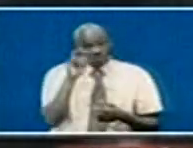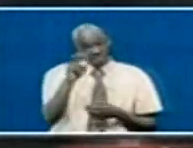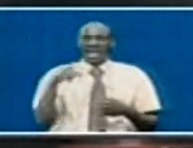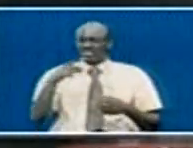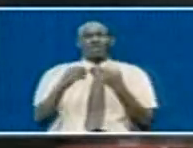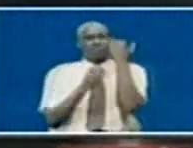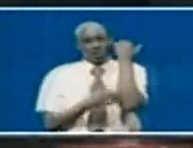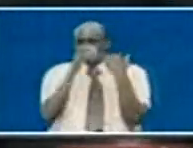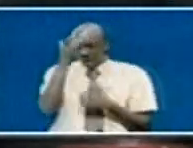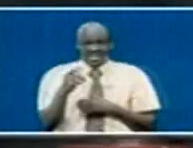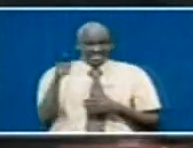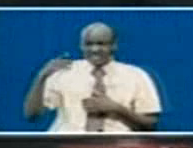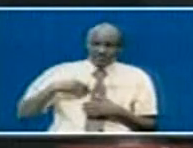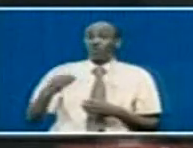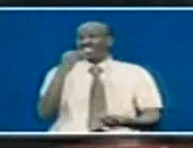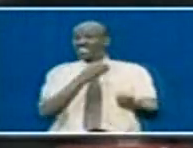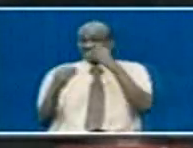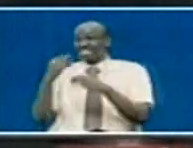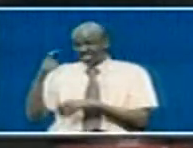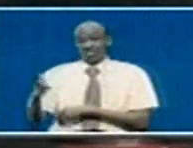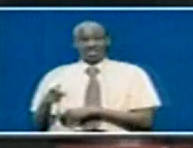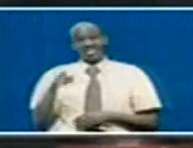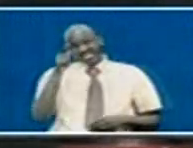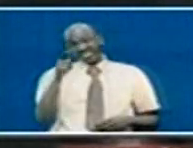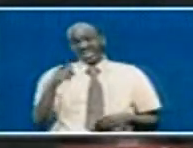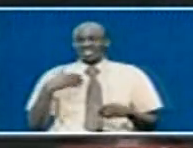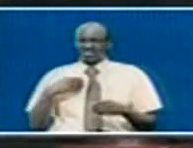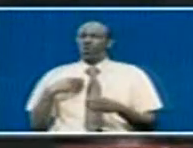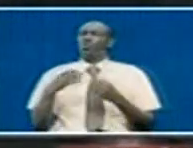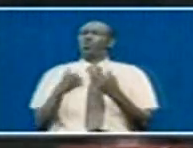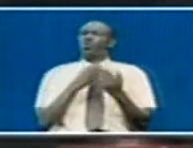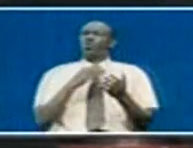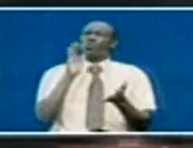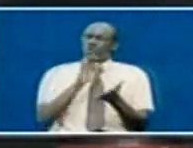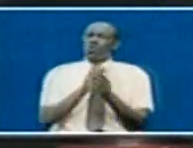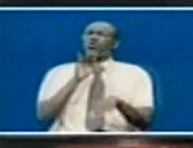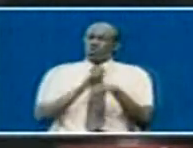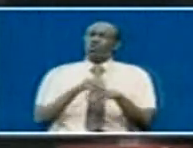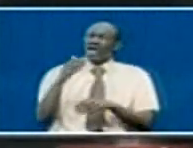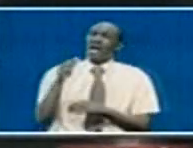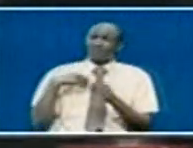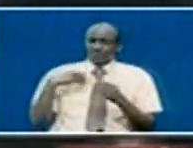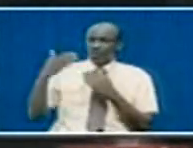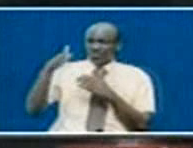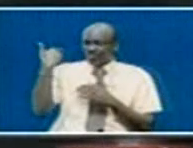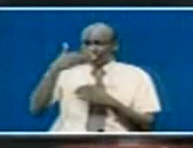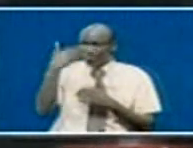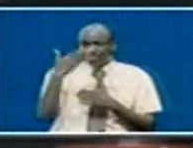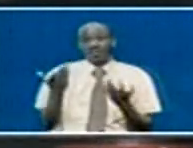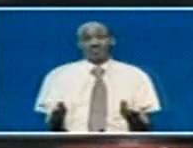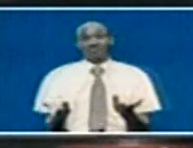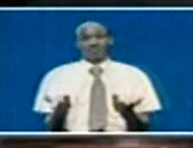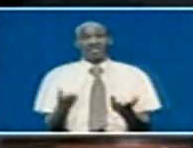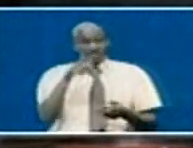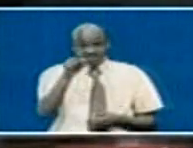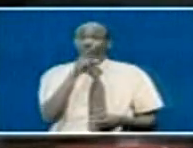poor because those people are eating. These are very appealing approaches to people who are poor. And then